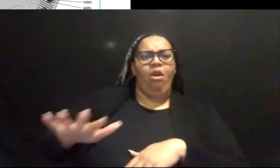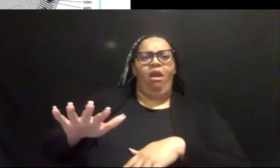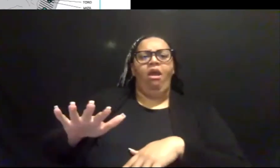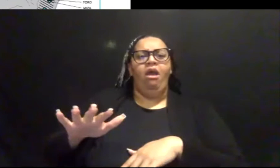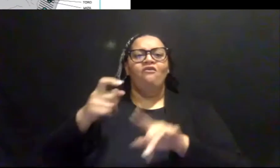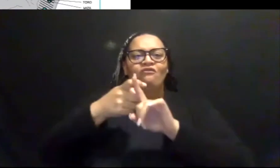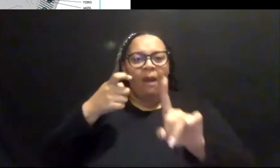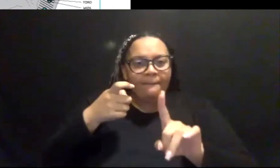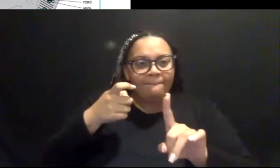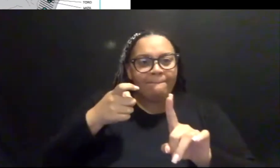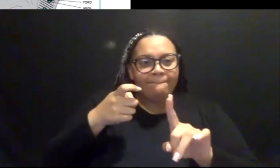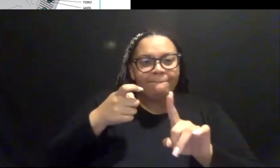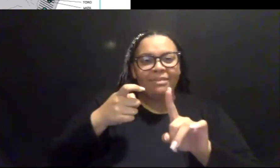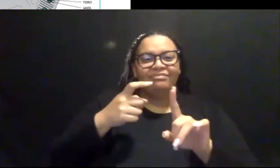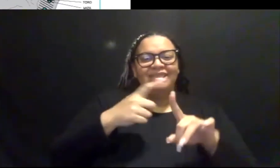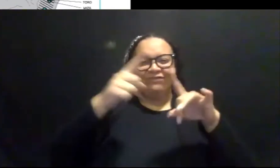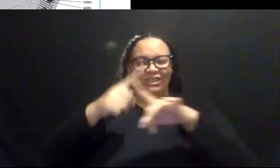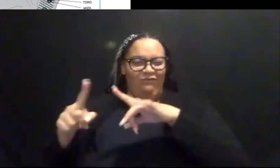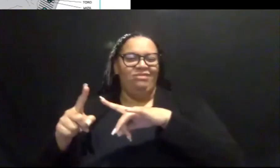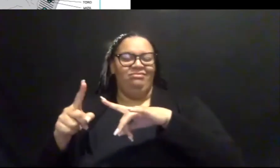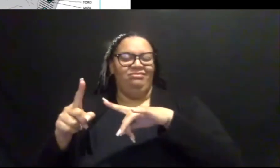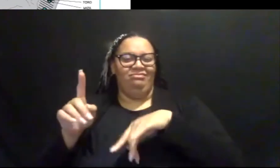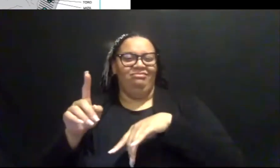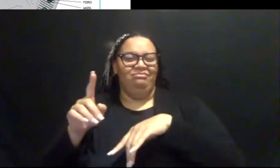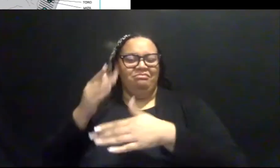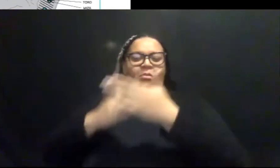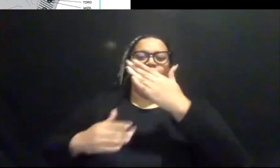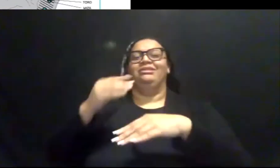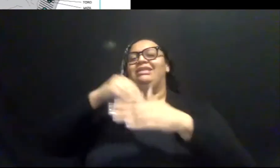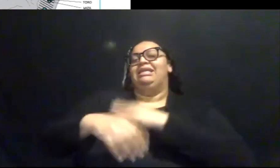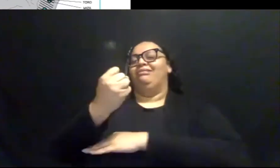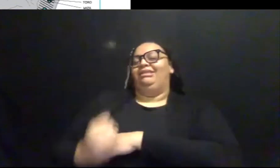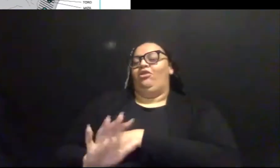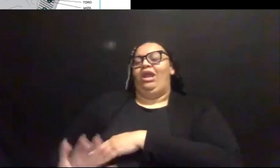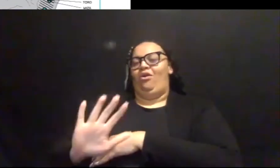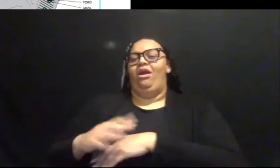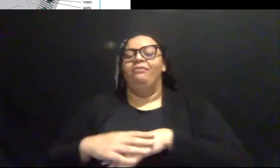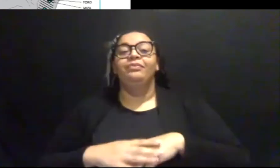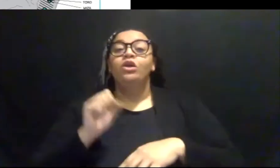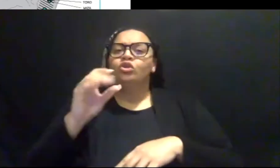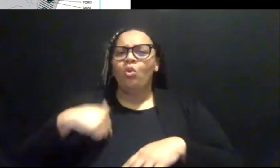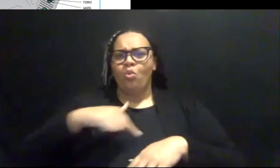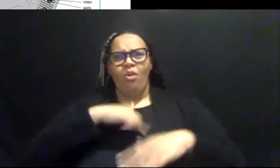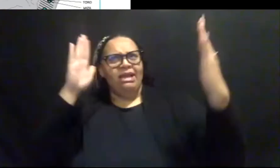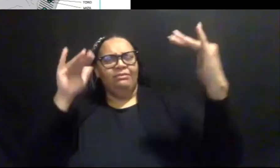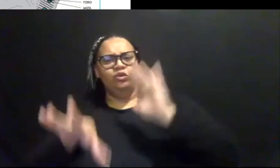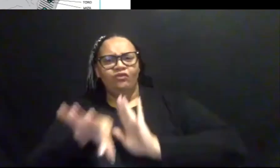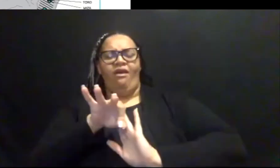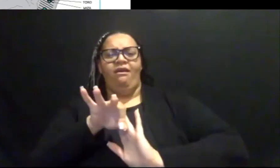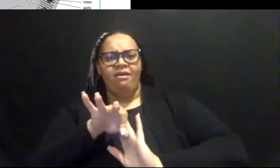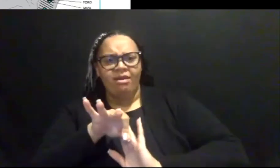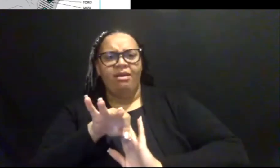variegata, and editorum, all the way down in the southern region. And so what we expected to find was, in terms